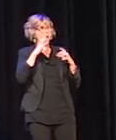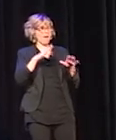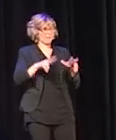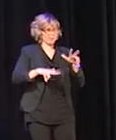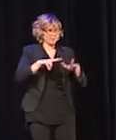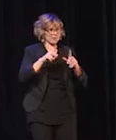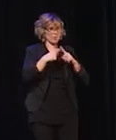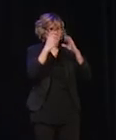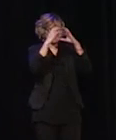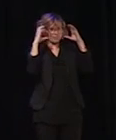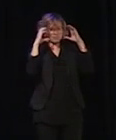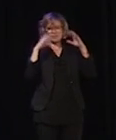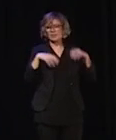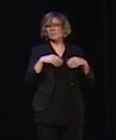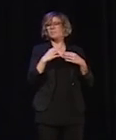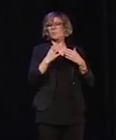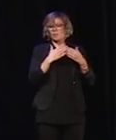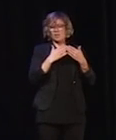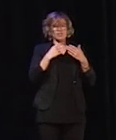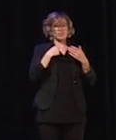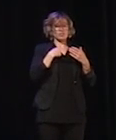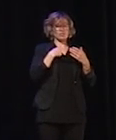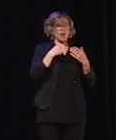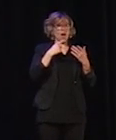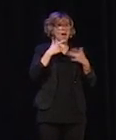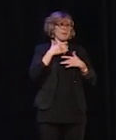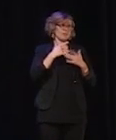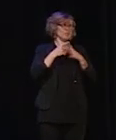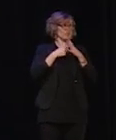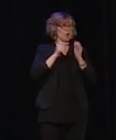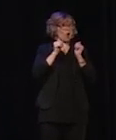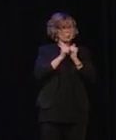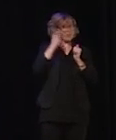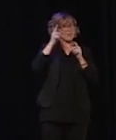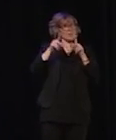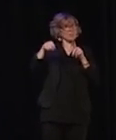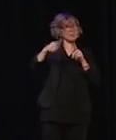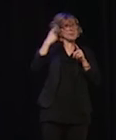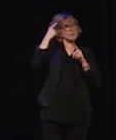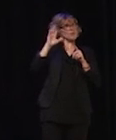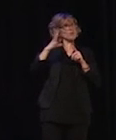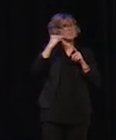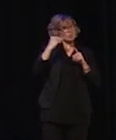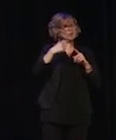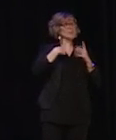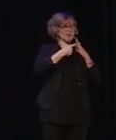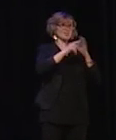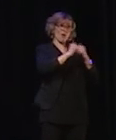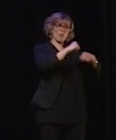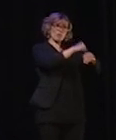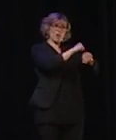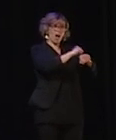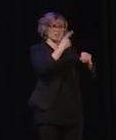is the first film that I did, I actually, what I do is I start with the rocks, that chaos, the utter chaos